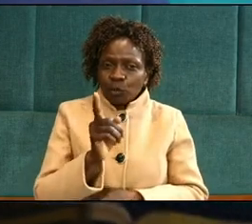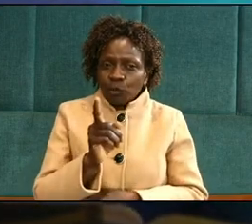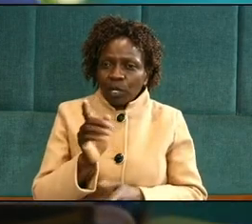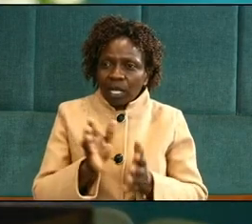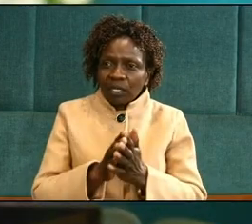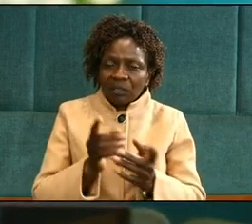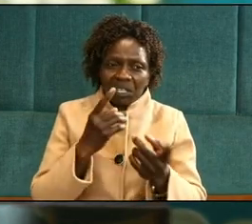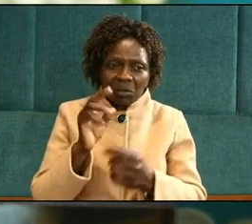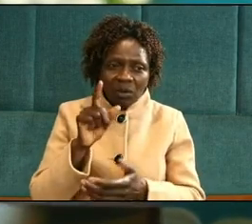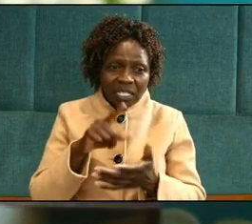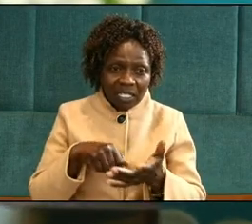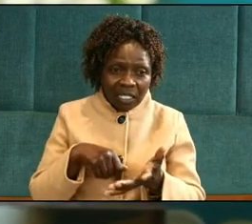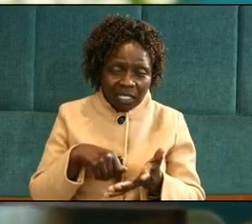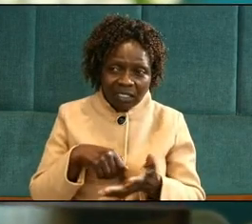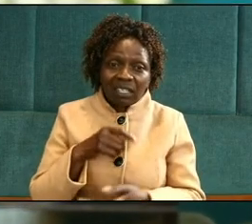and you'll be saying what?